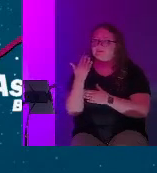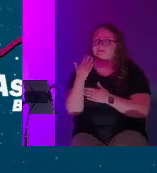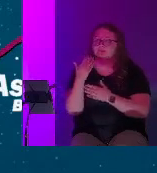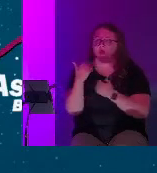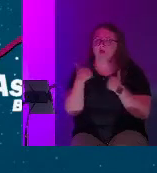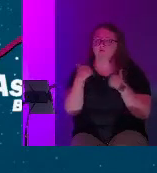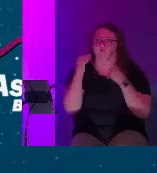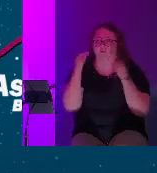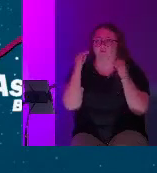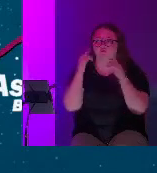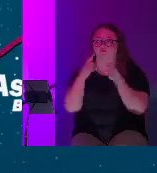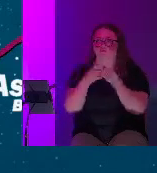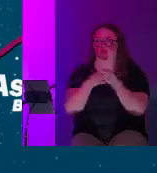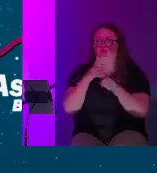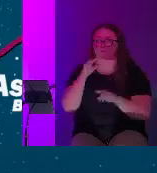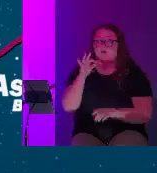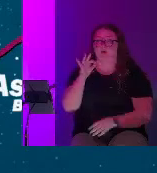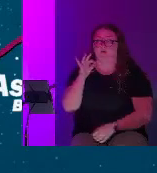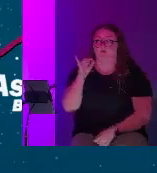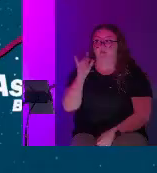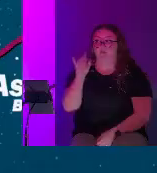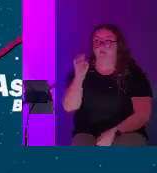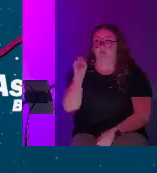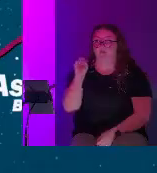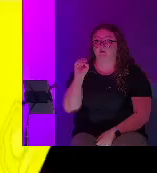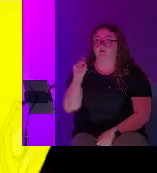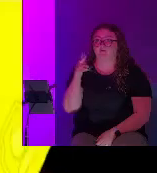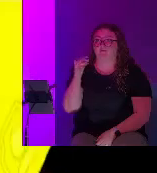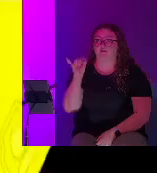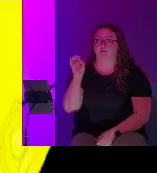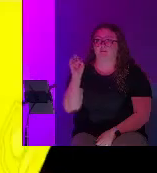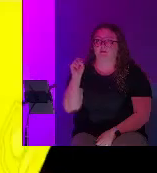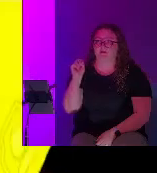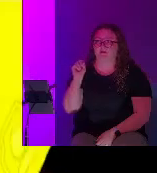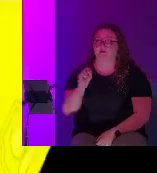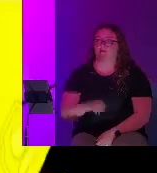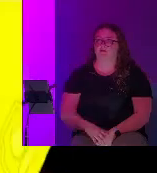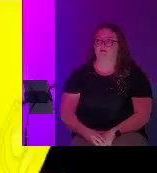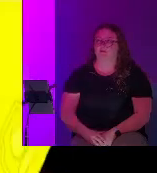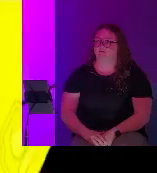from Philemon, from Scott Gooday.